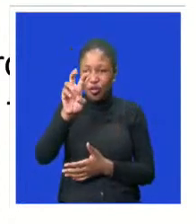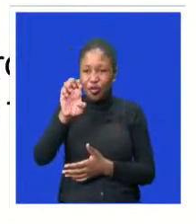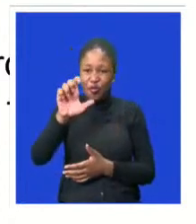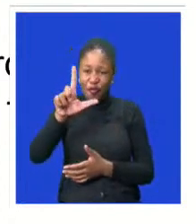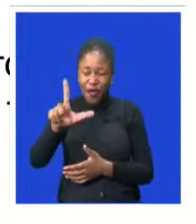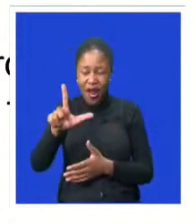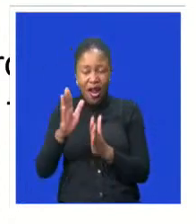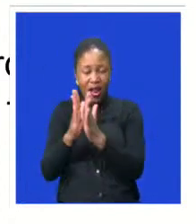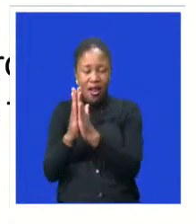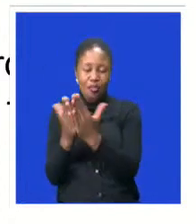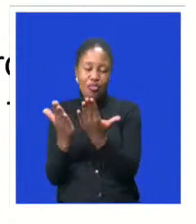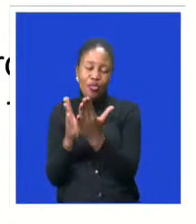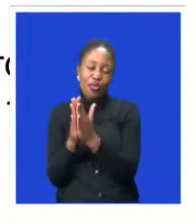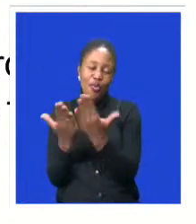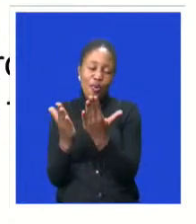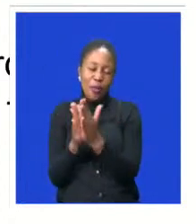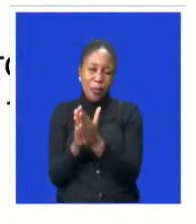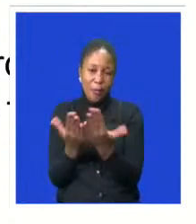to describe